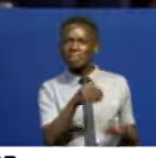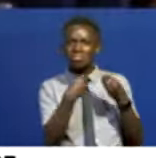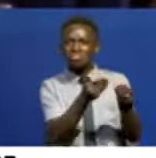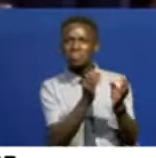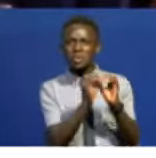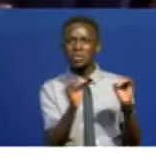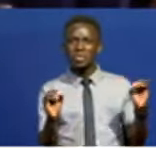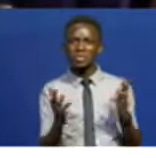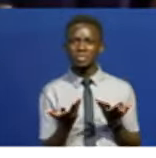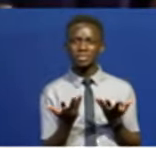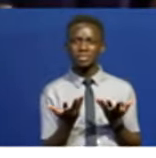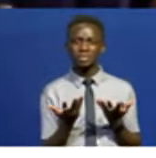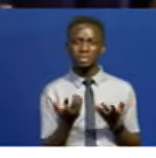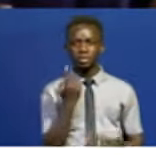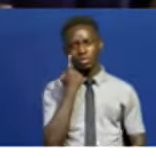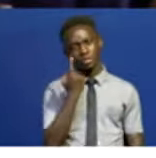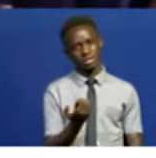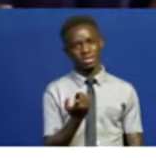You know?